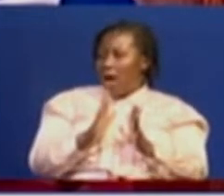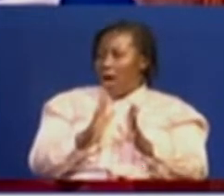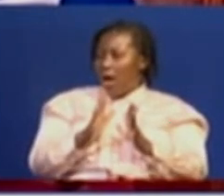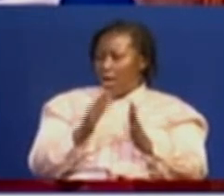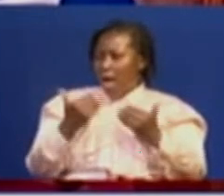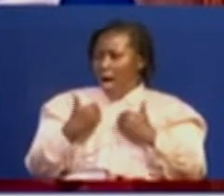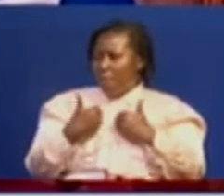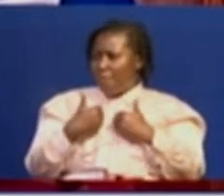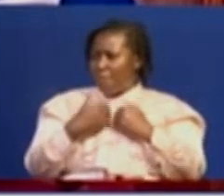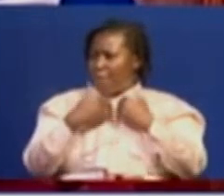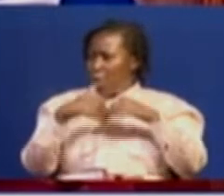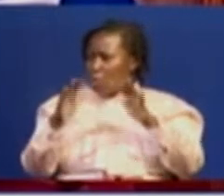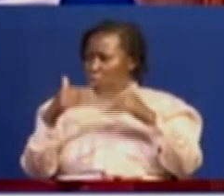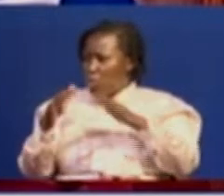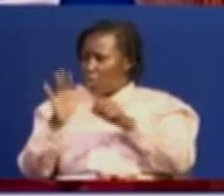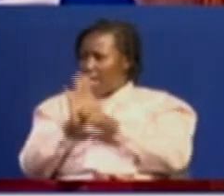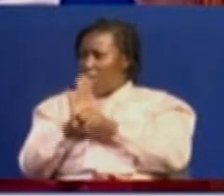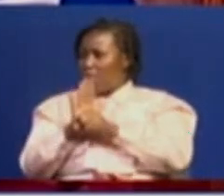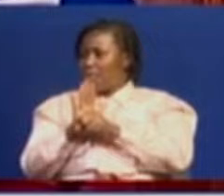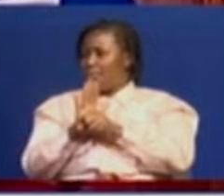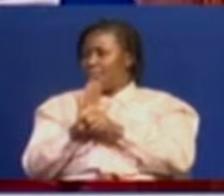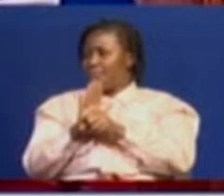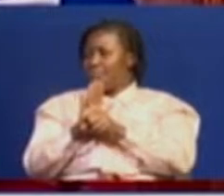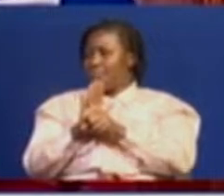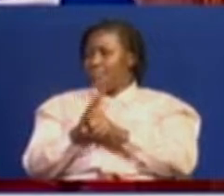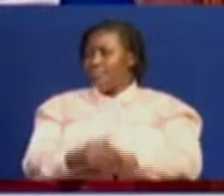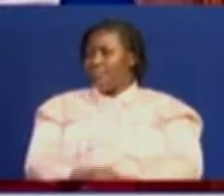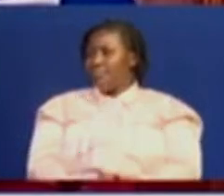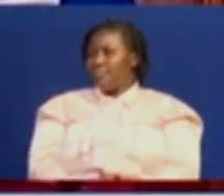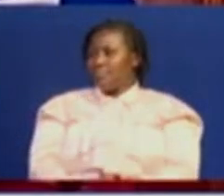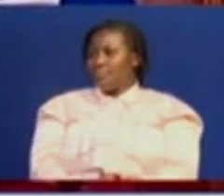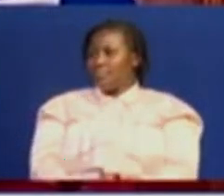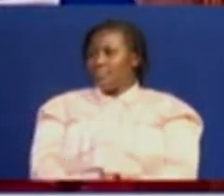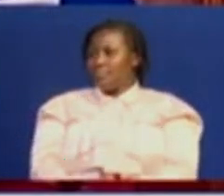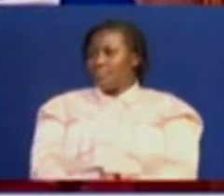are going through a lot of loss.